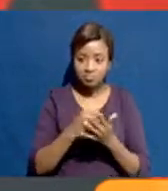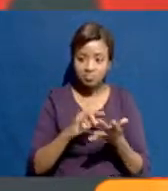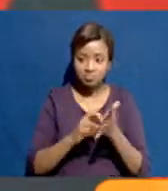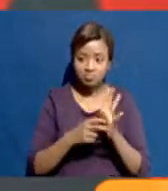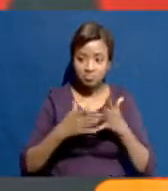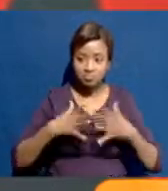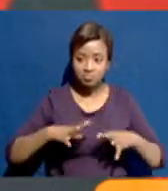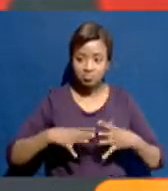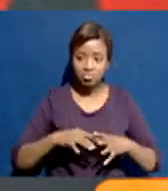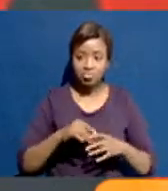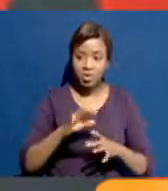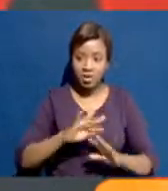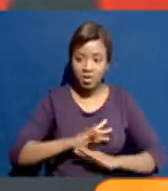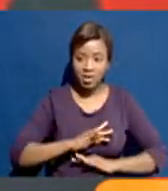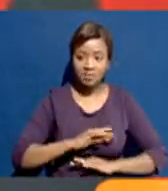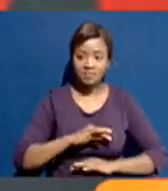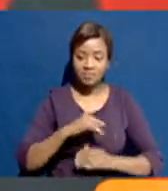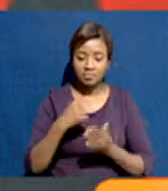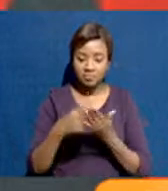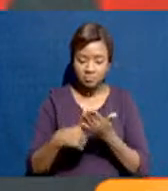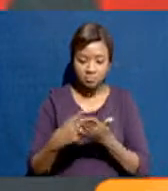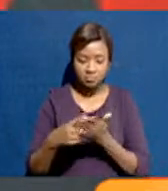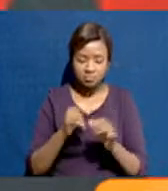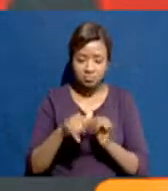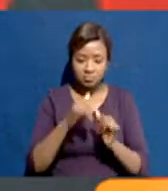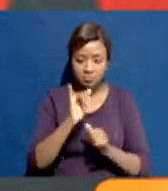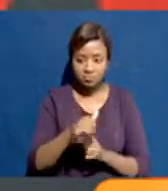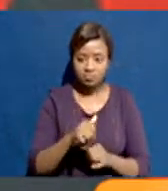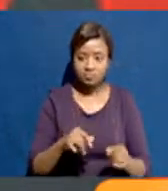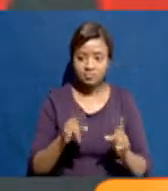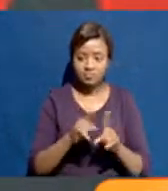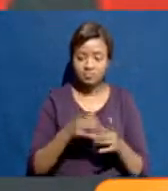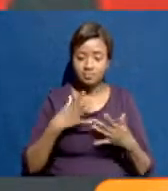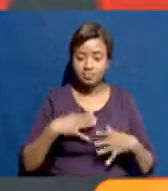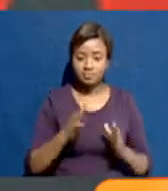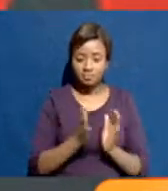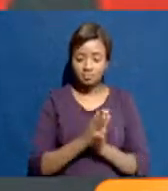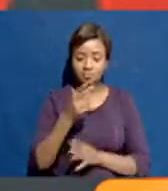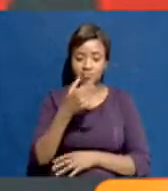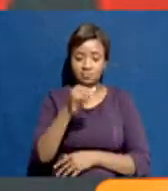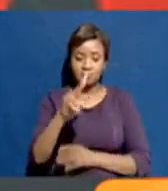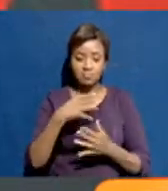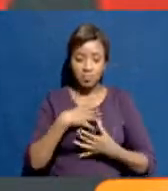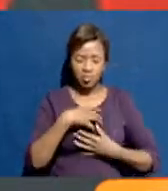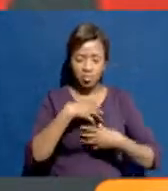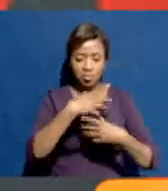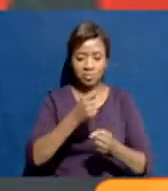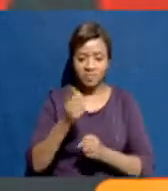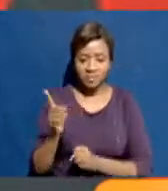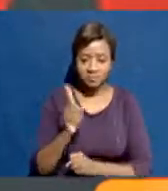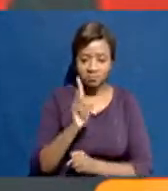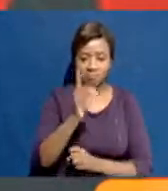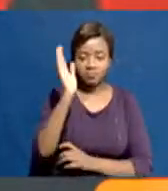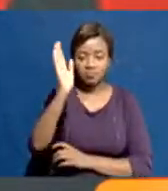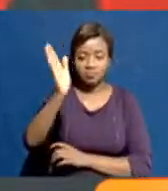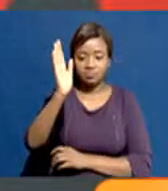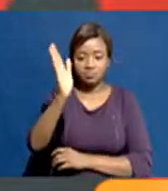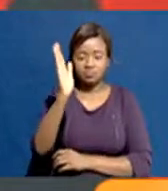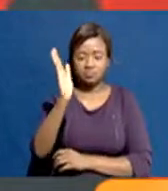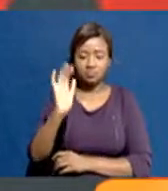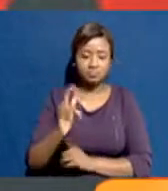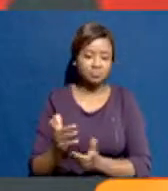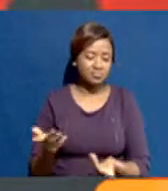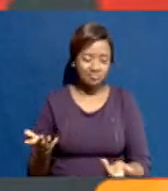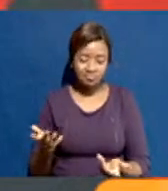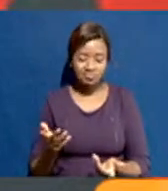people speaking. Mm. We don't have enough people living with HIV coming out and feeling good in their skin and willing to keep on fighting. Yeah.